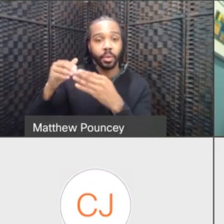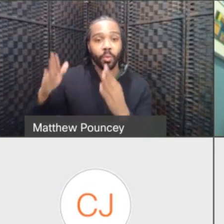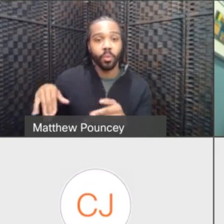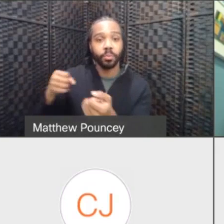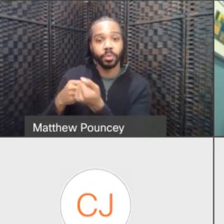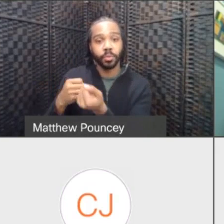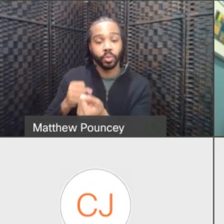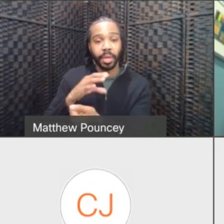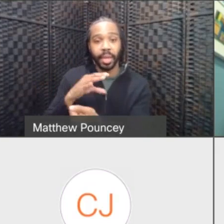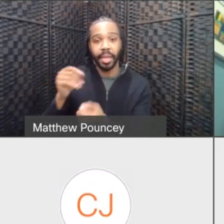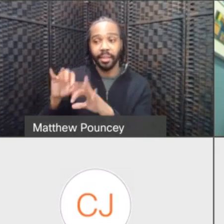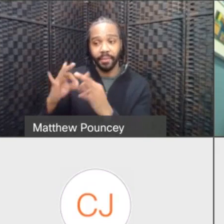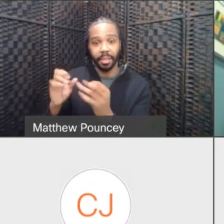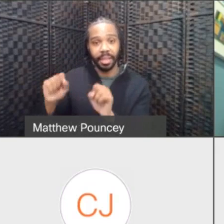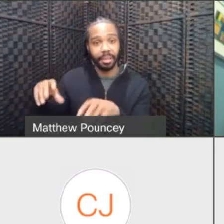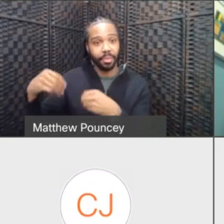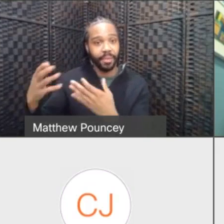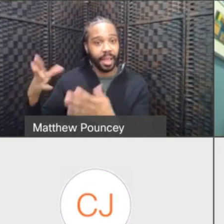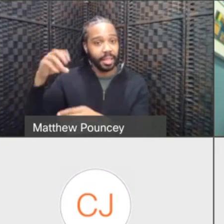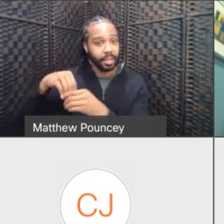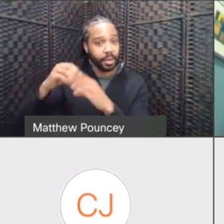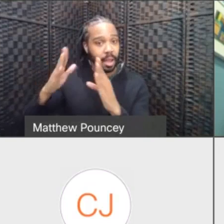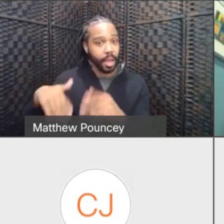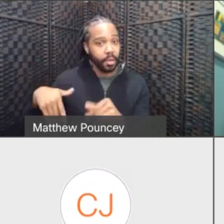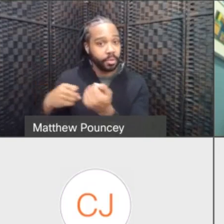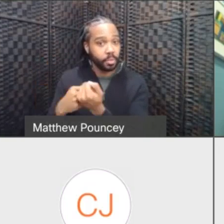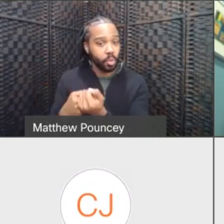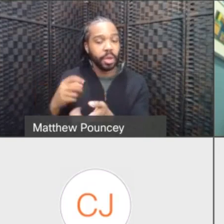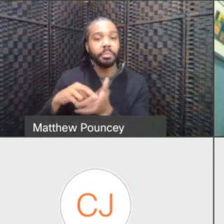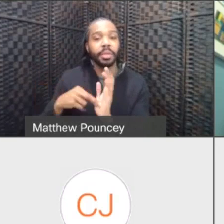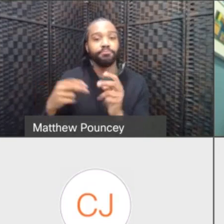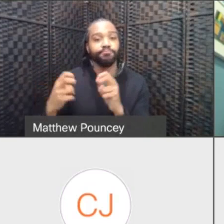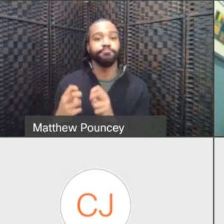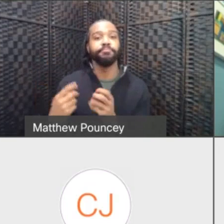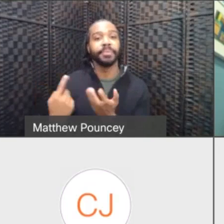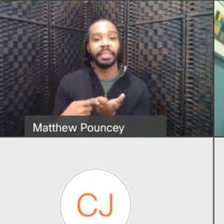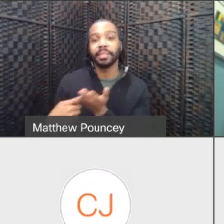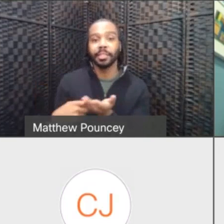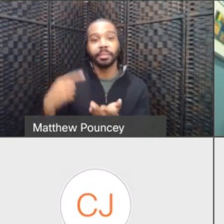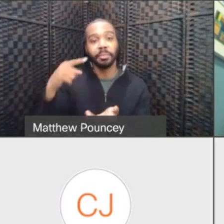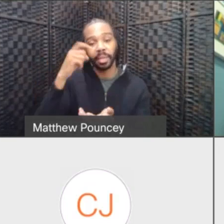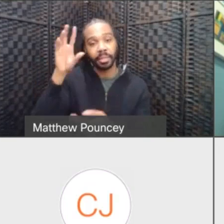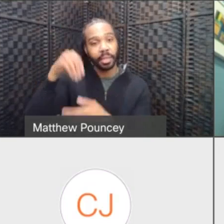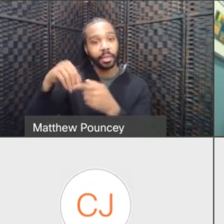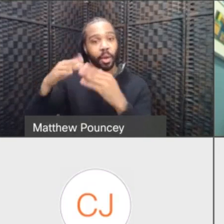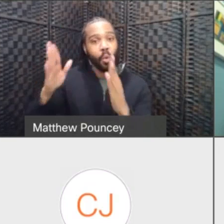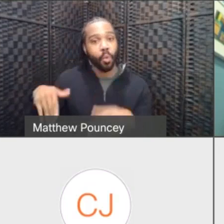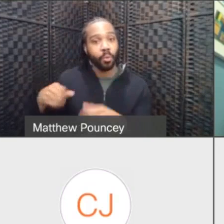family could be providing that service to them, that's a discussion that we need to have, because in-home support is not